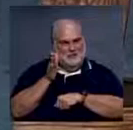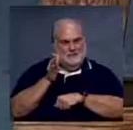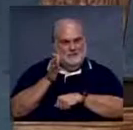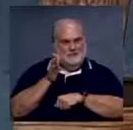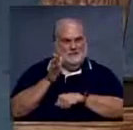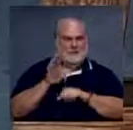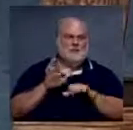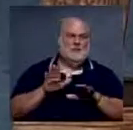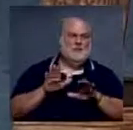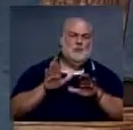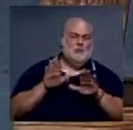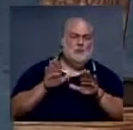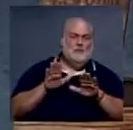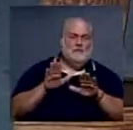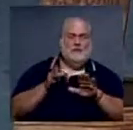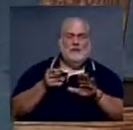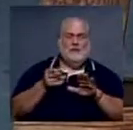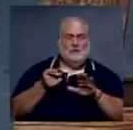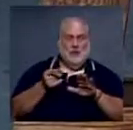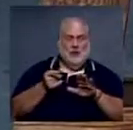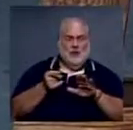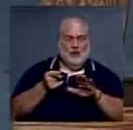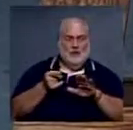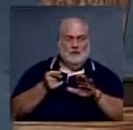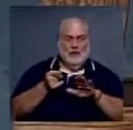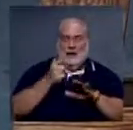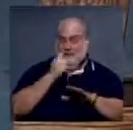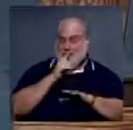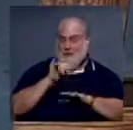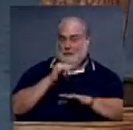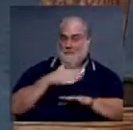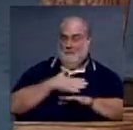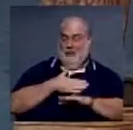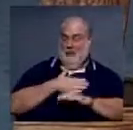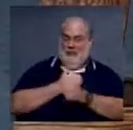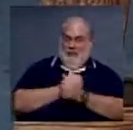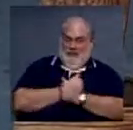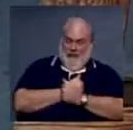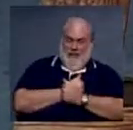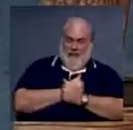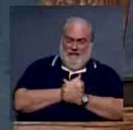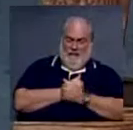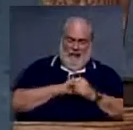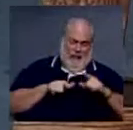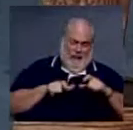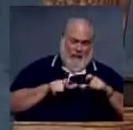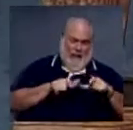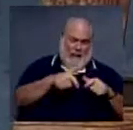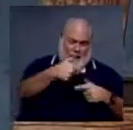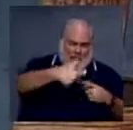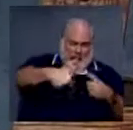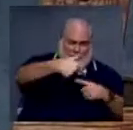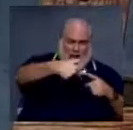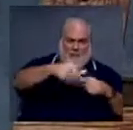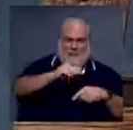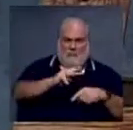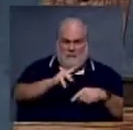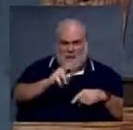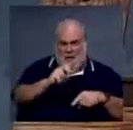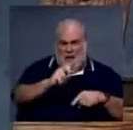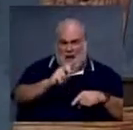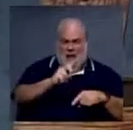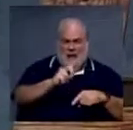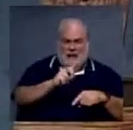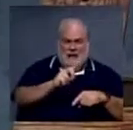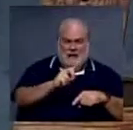great asset for those dogs. If their dogs are anything like mine love to roll around in the mud when we go down to the dog park. We're